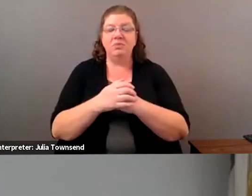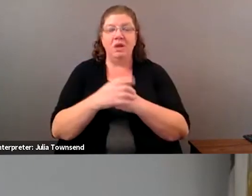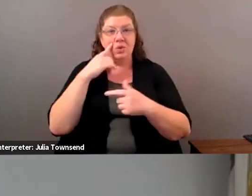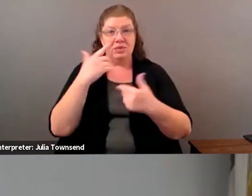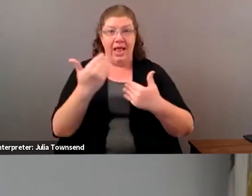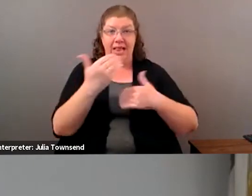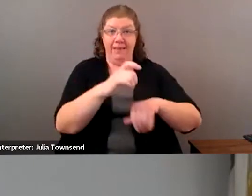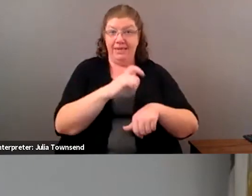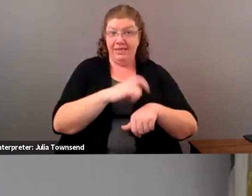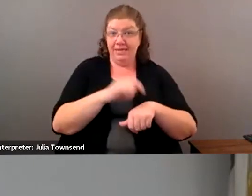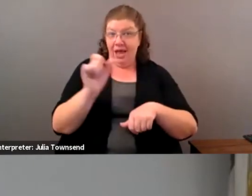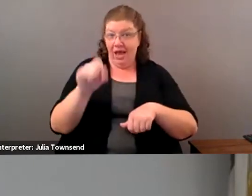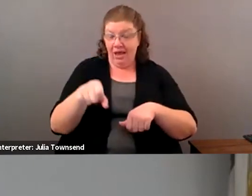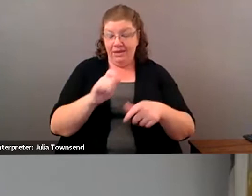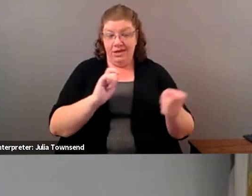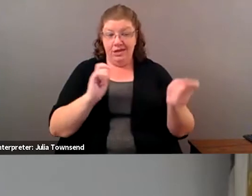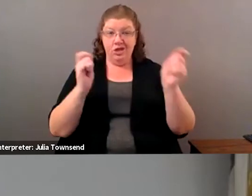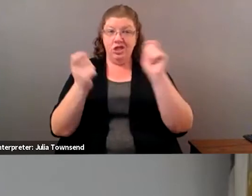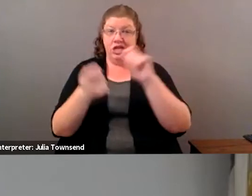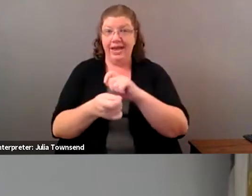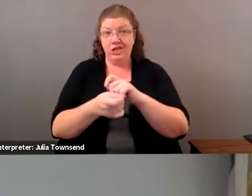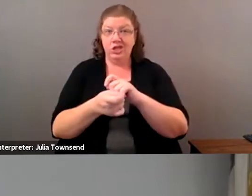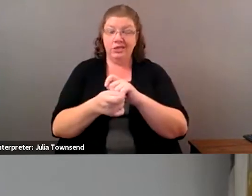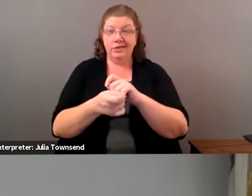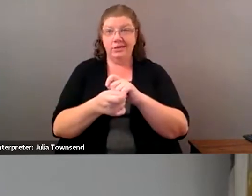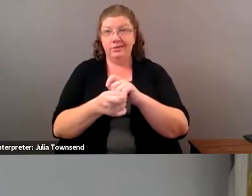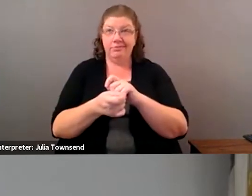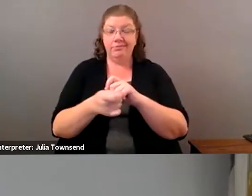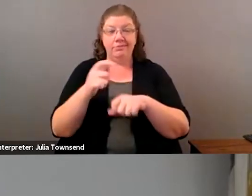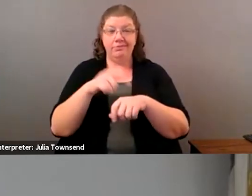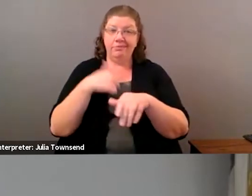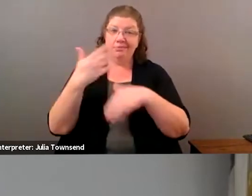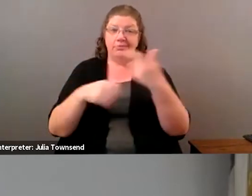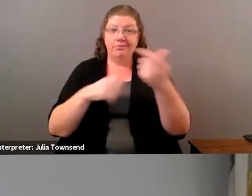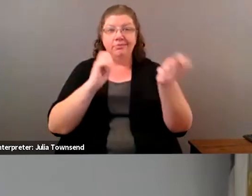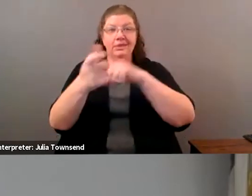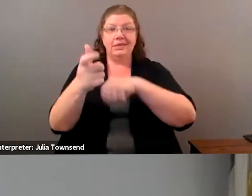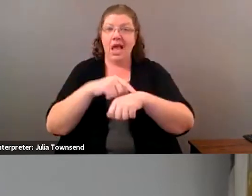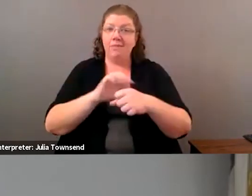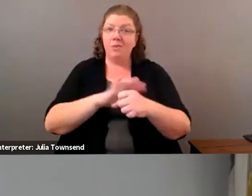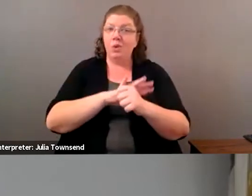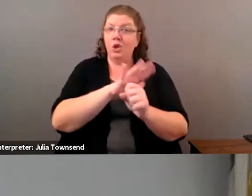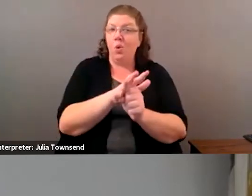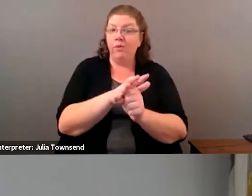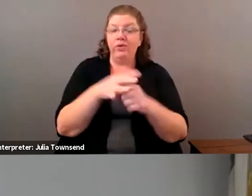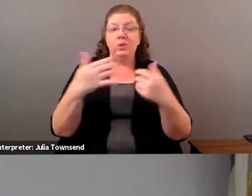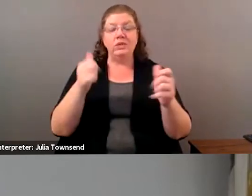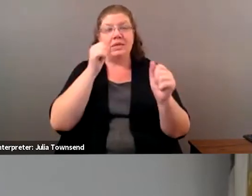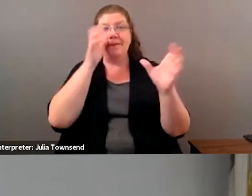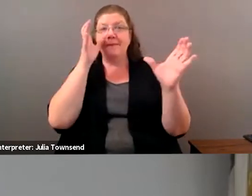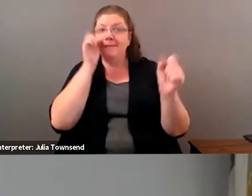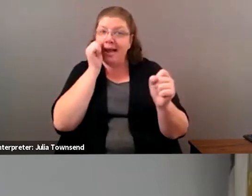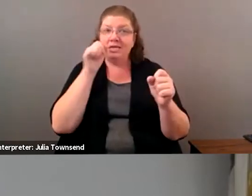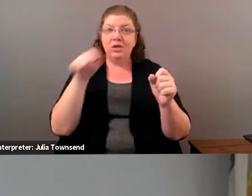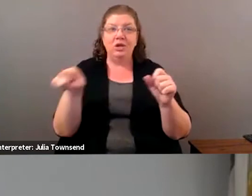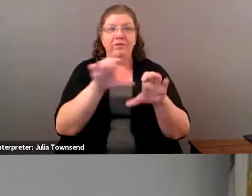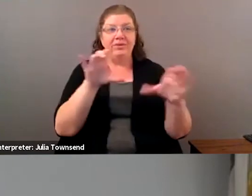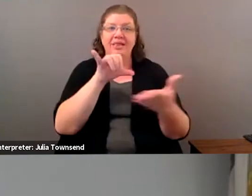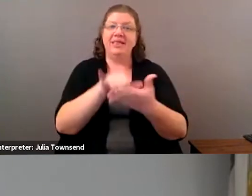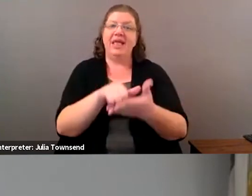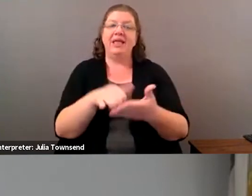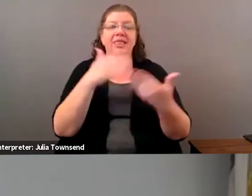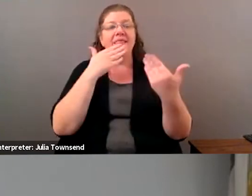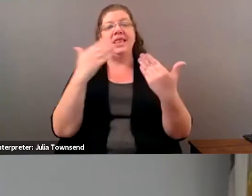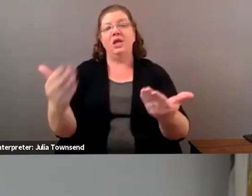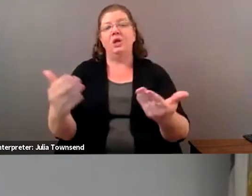a changing times that we have with COVID, it's amazing that you've come up with this. So thank